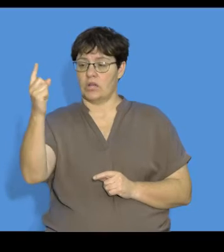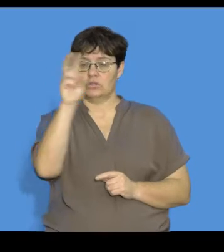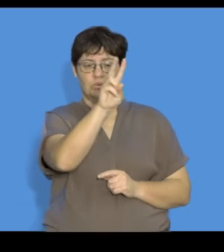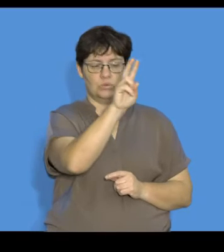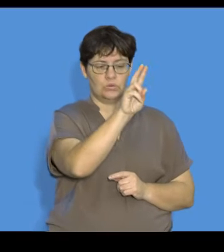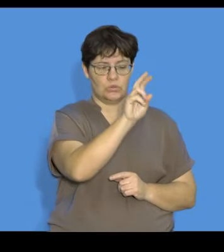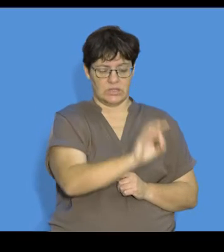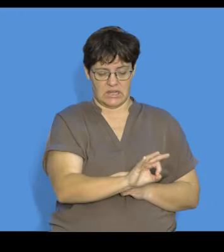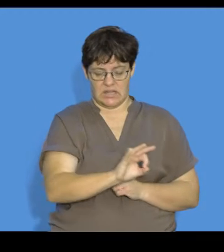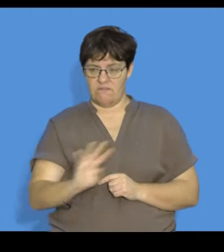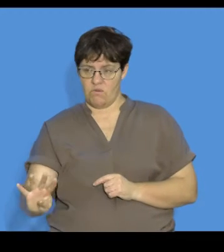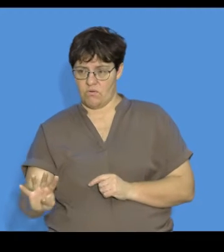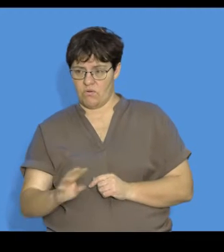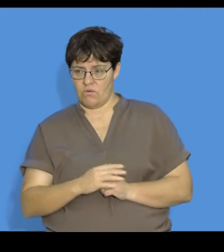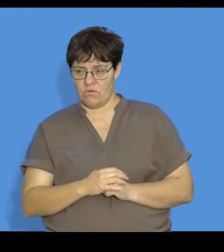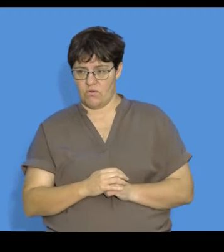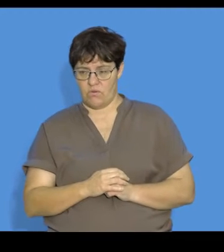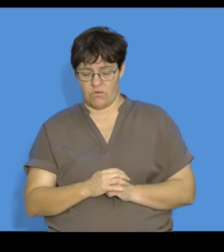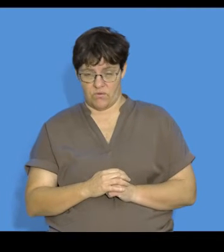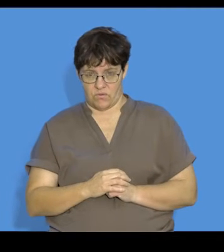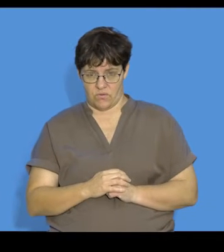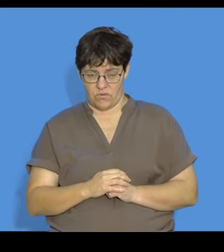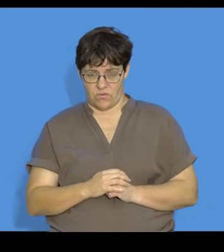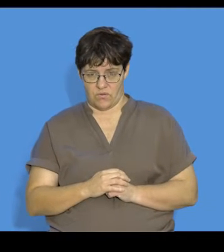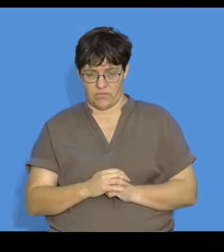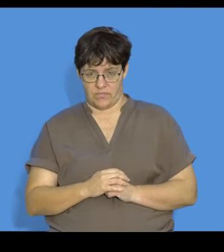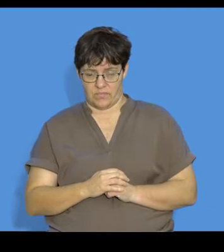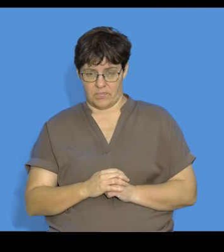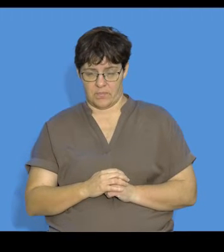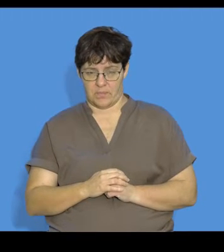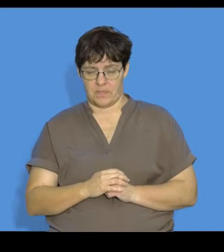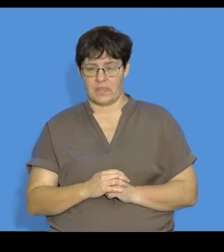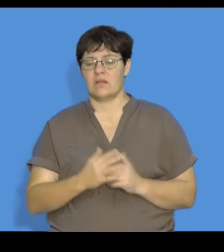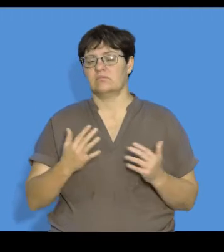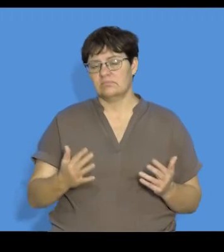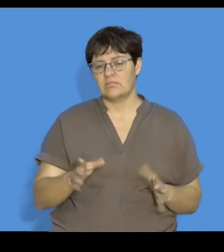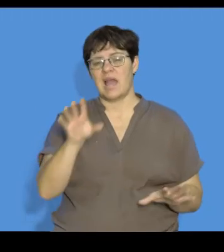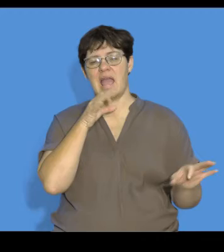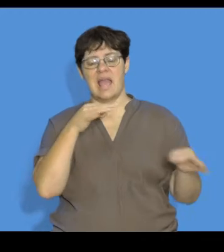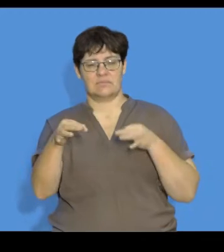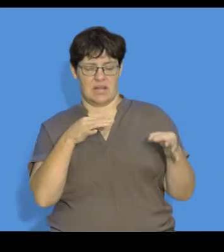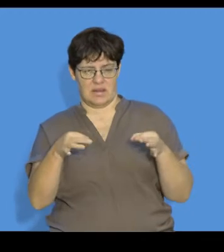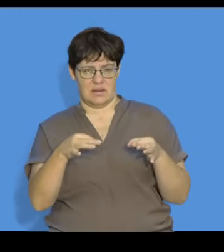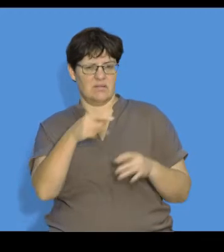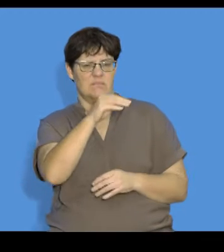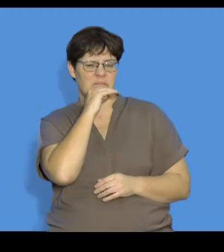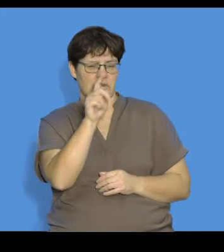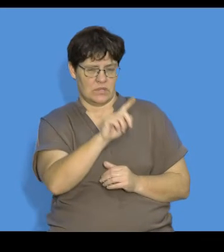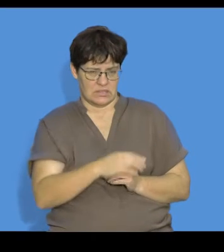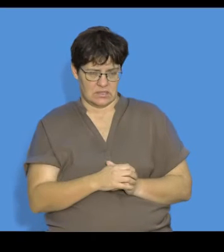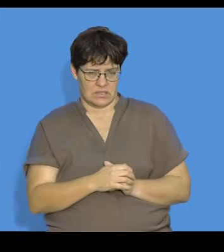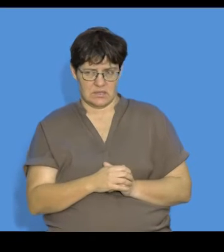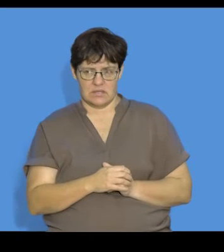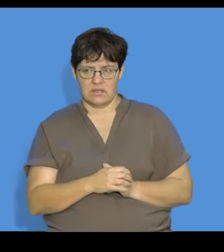third, and that is my fourth, right? Now, just to explain what this means, if a is positive, because